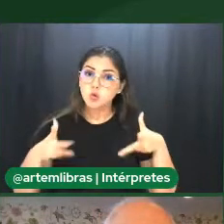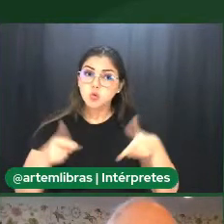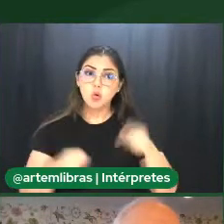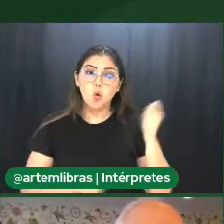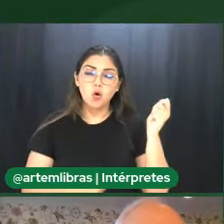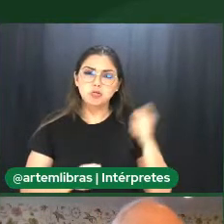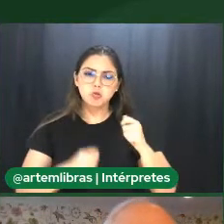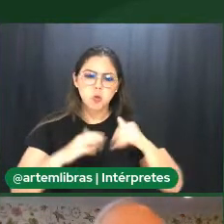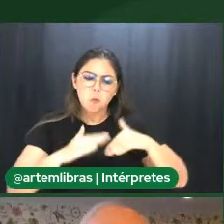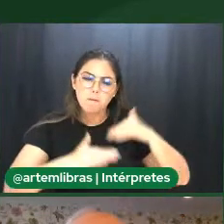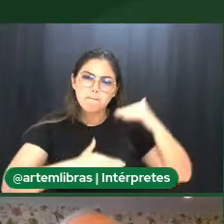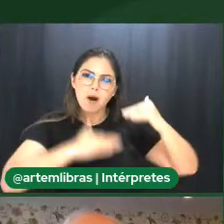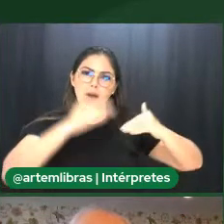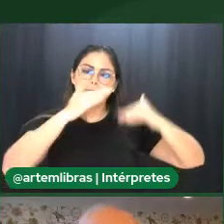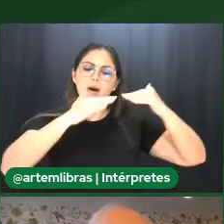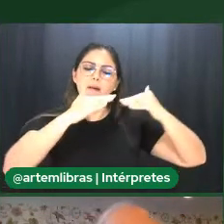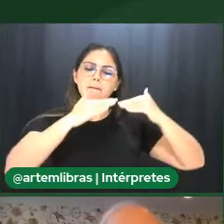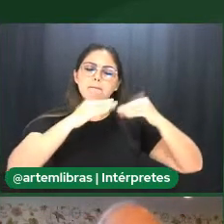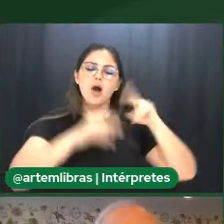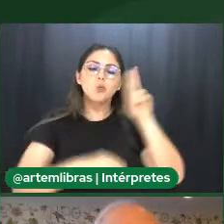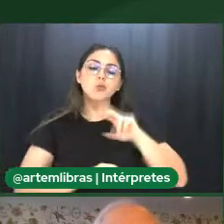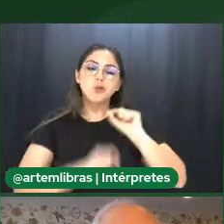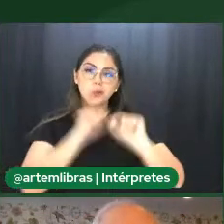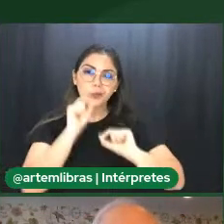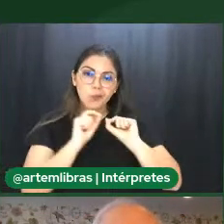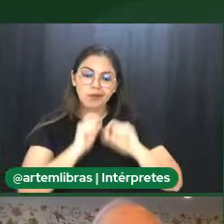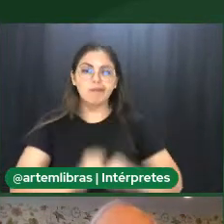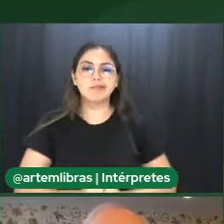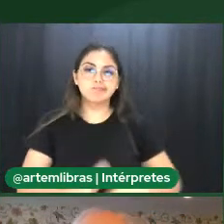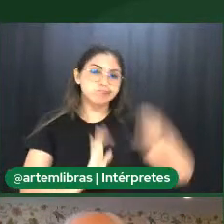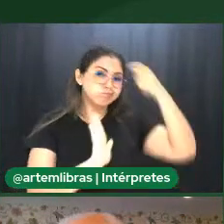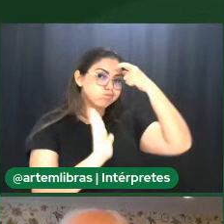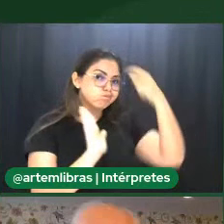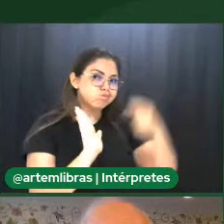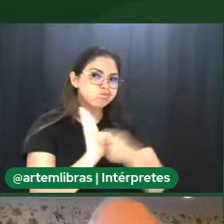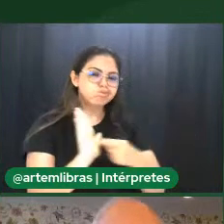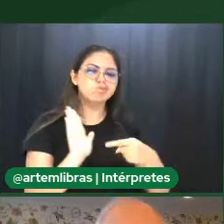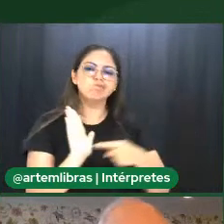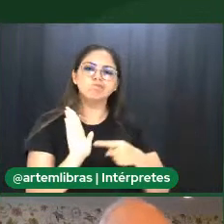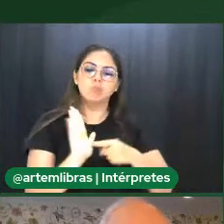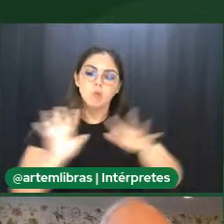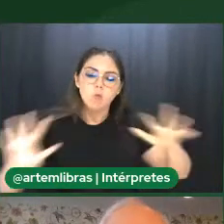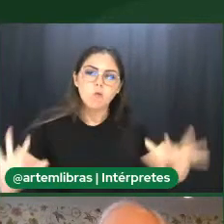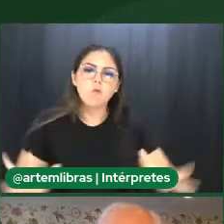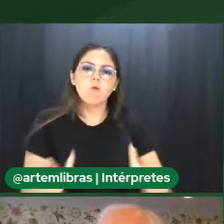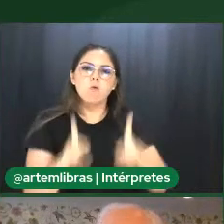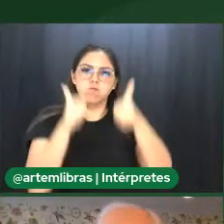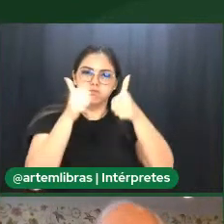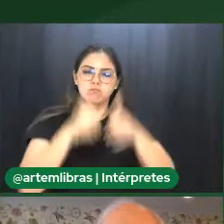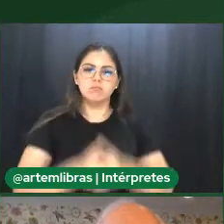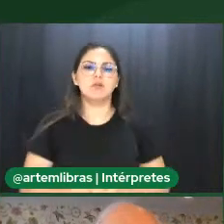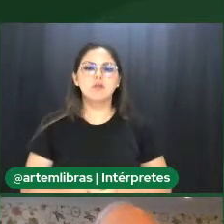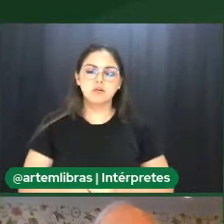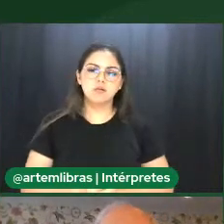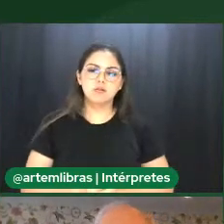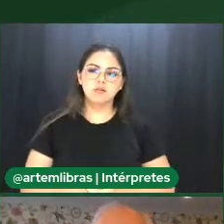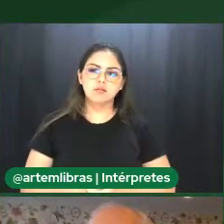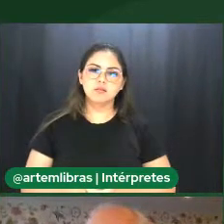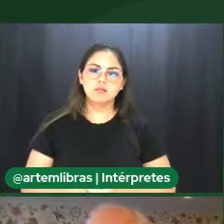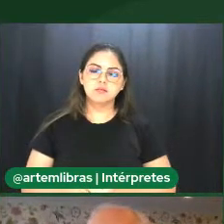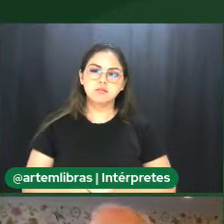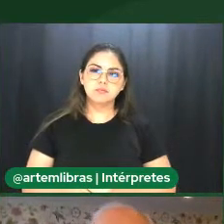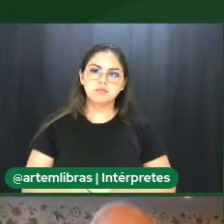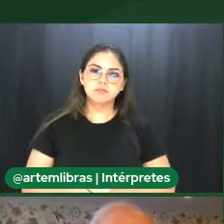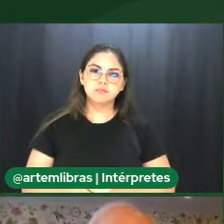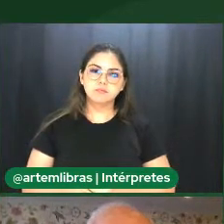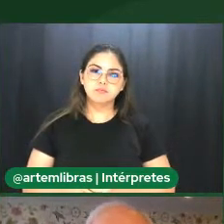use. And of course, the Google Nest thermostat, the Roomba, for cleaning homes.